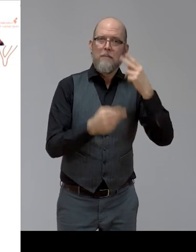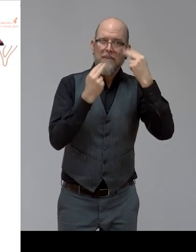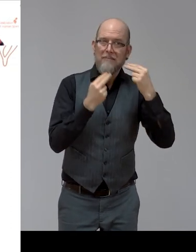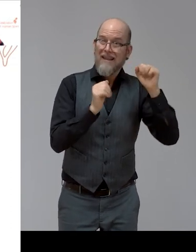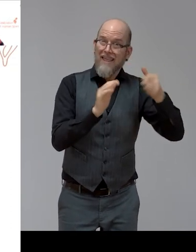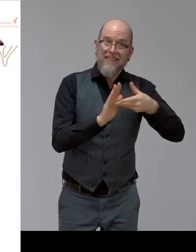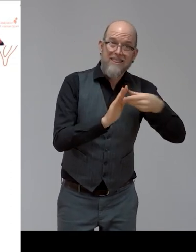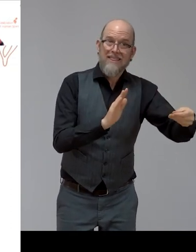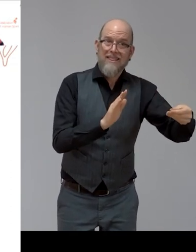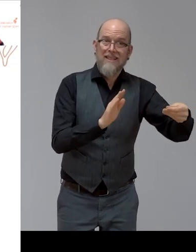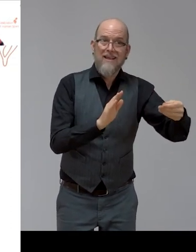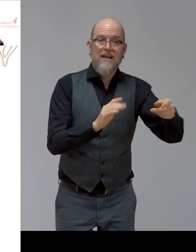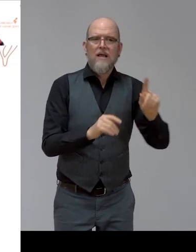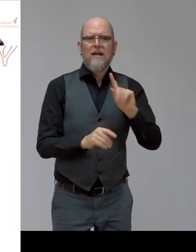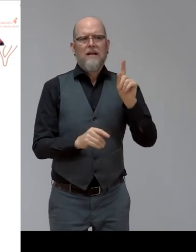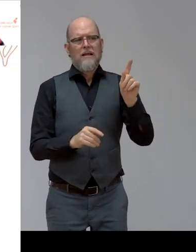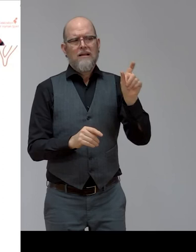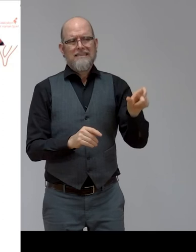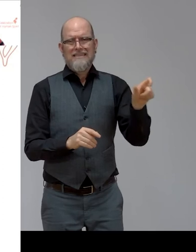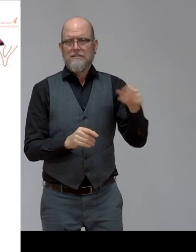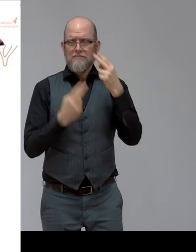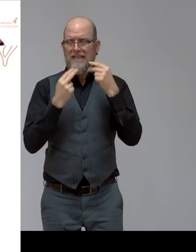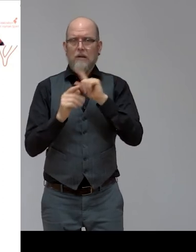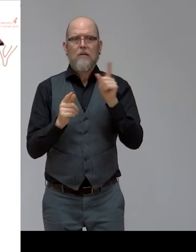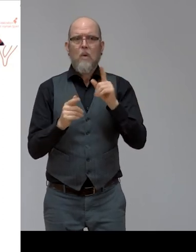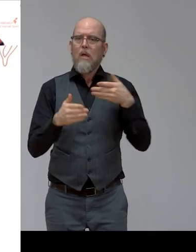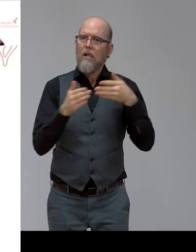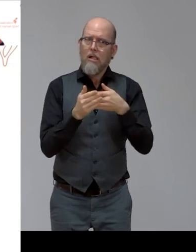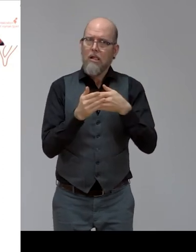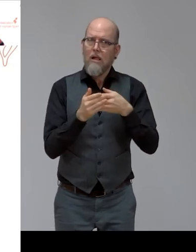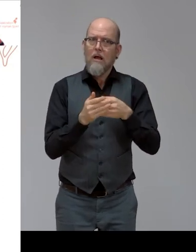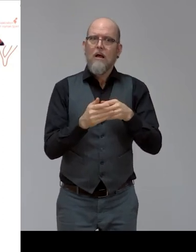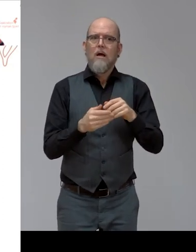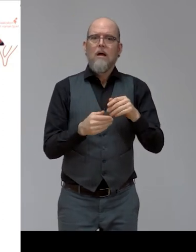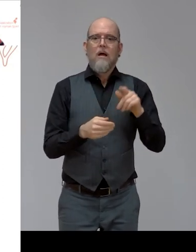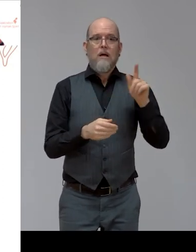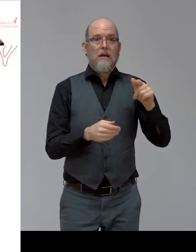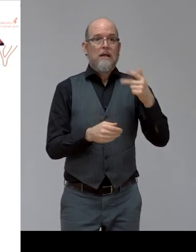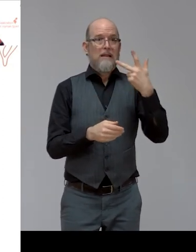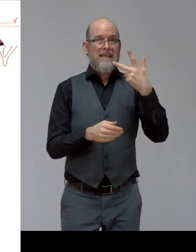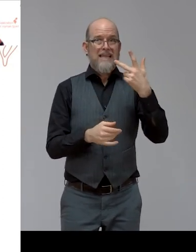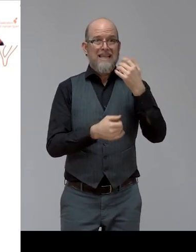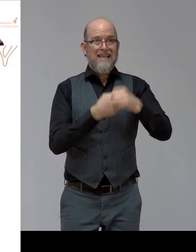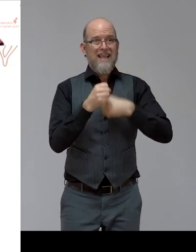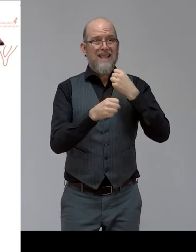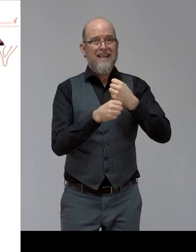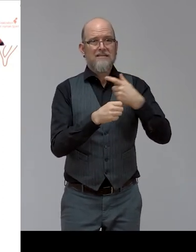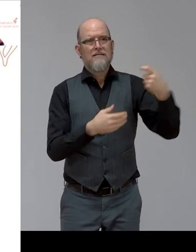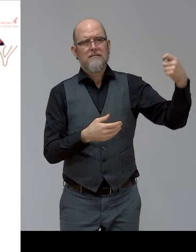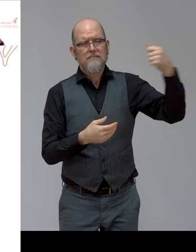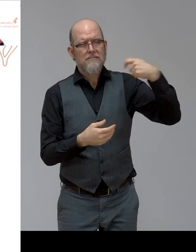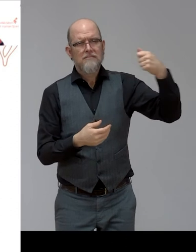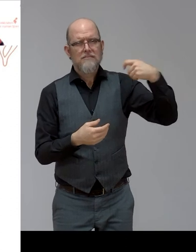In India, we have a funder who is committed for 3 years. We need access to financial resources when it comes to